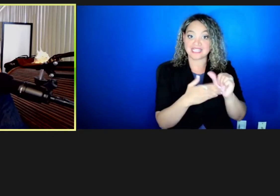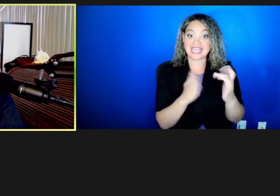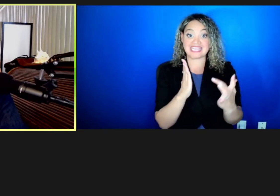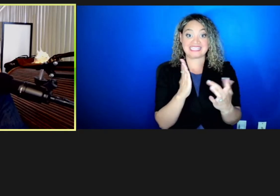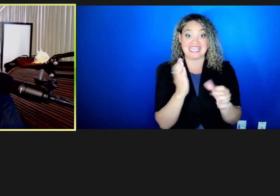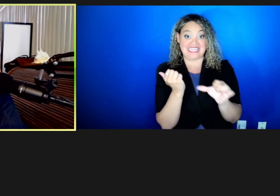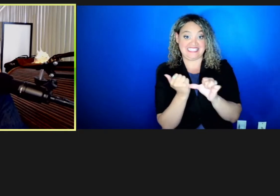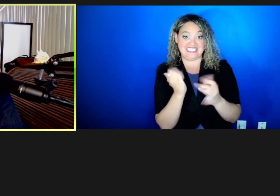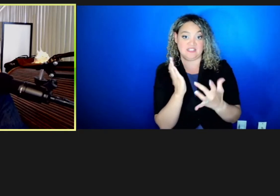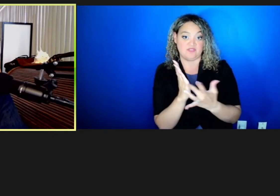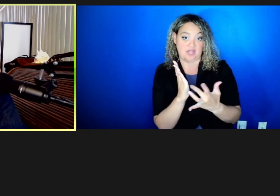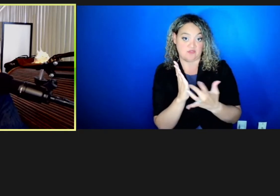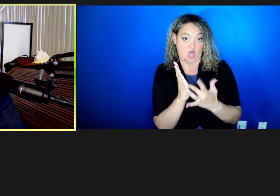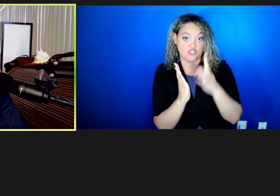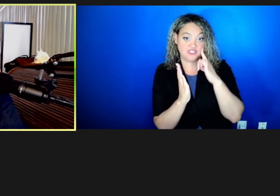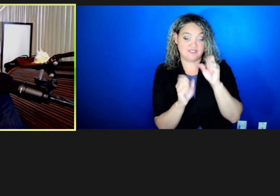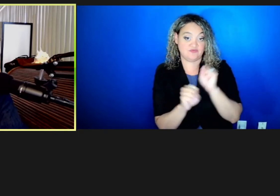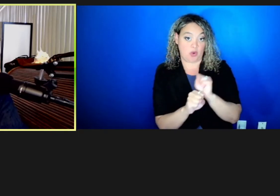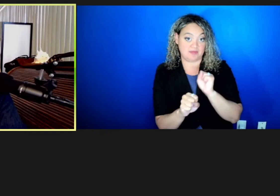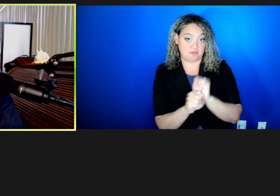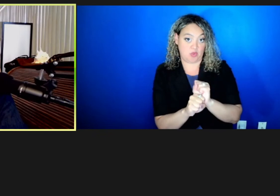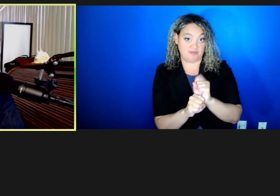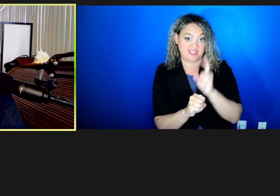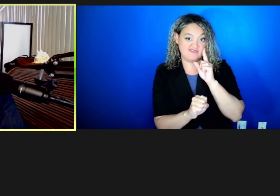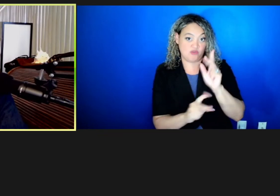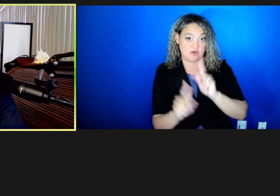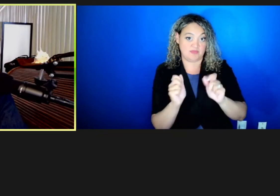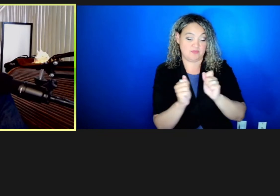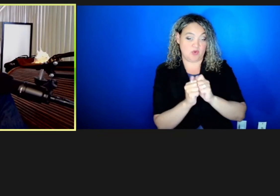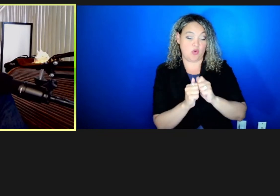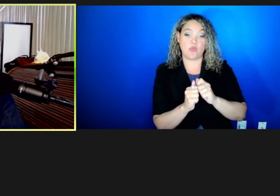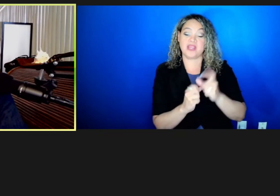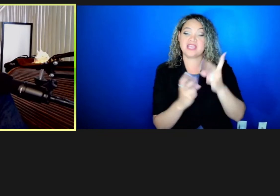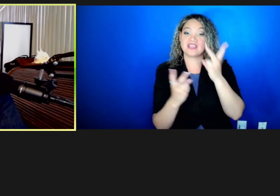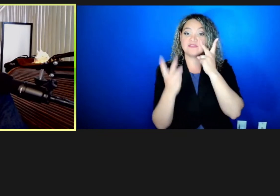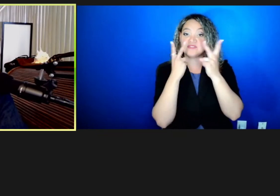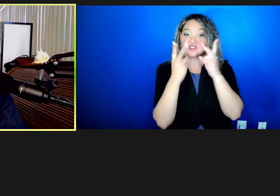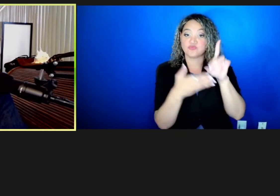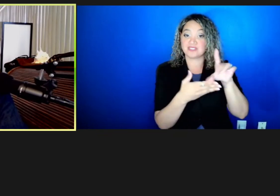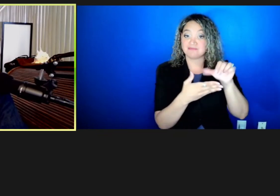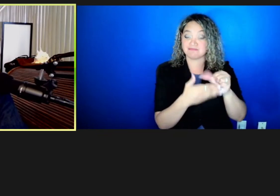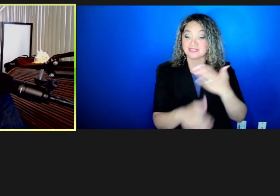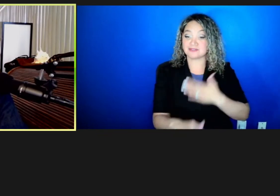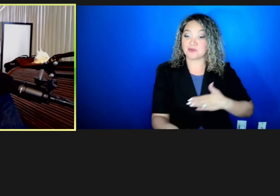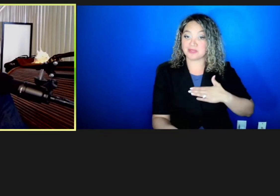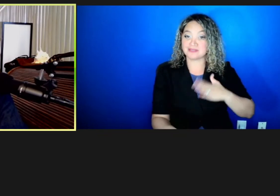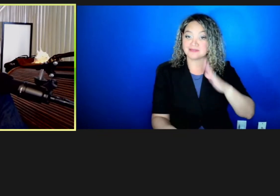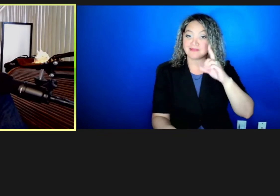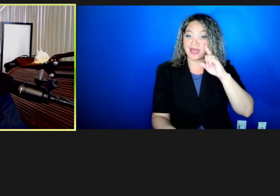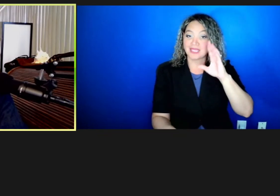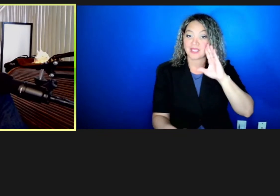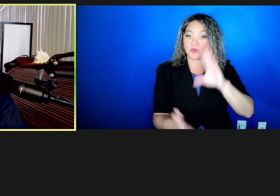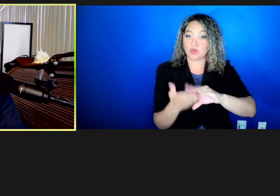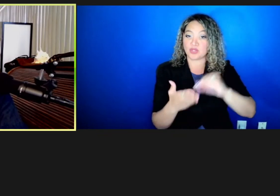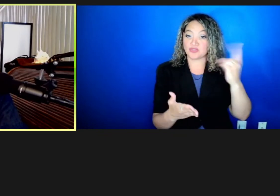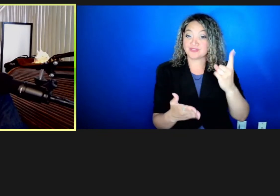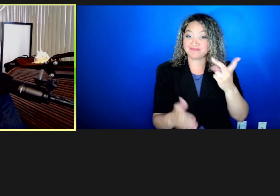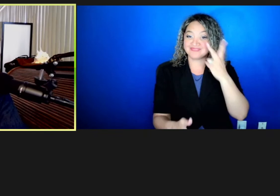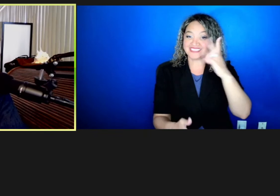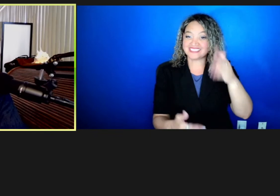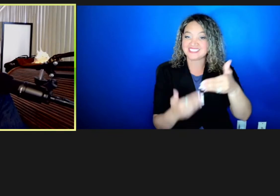for people with visual disabilities. So please tune in. I think you'll learn something. We'll see you